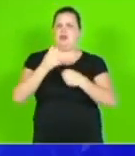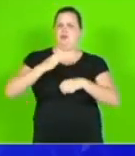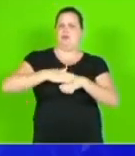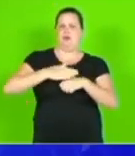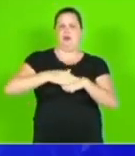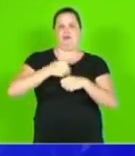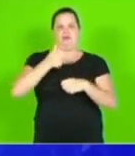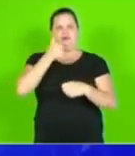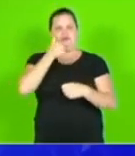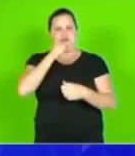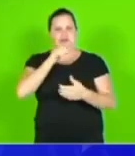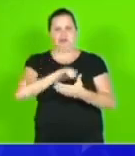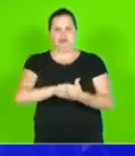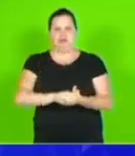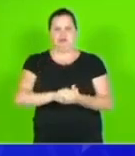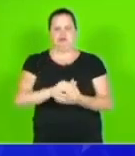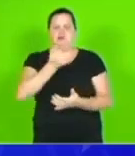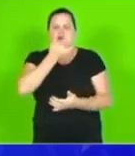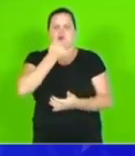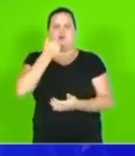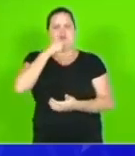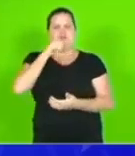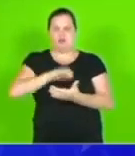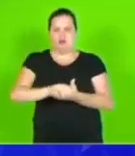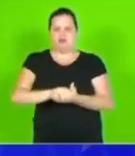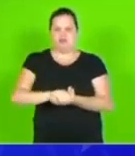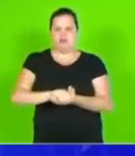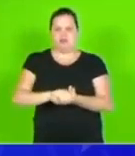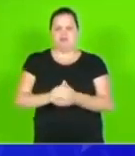the ladies, the women of church.